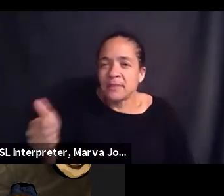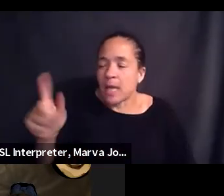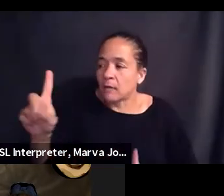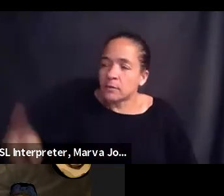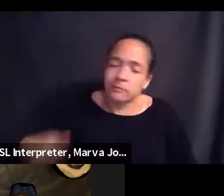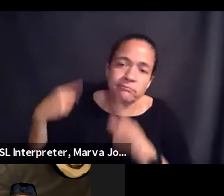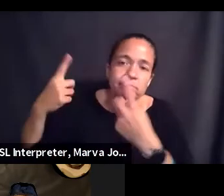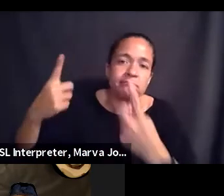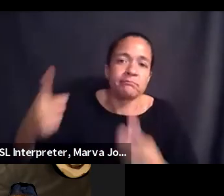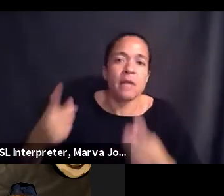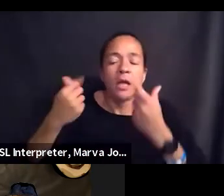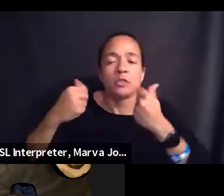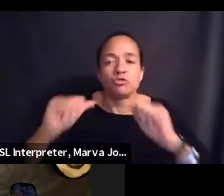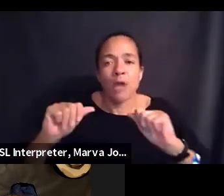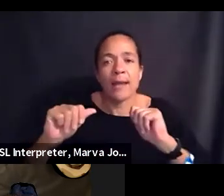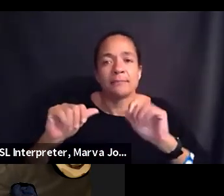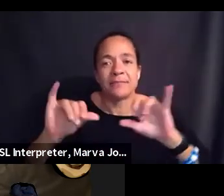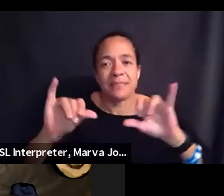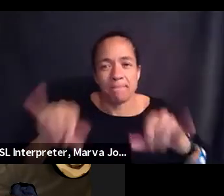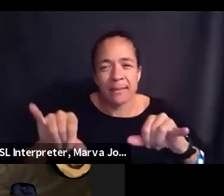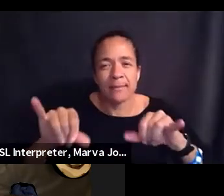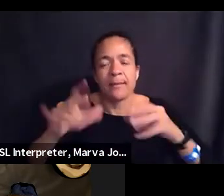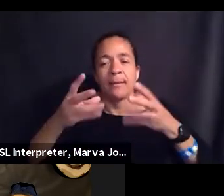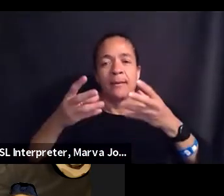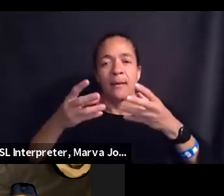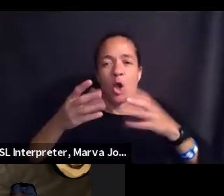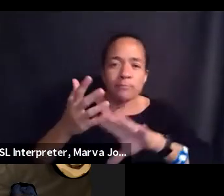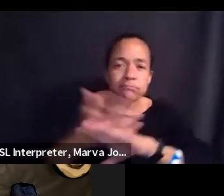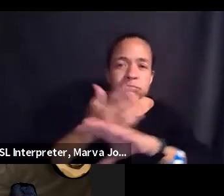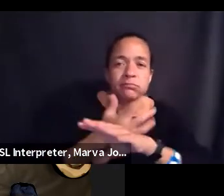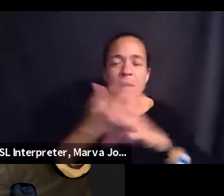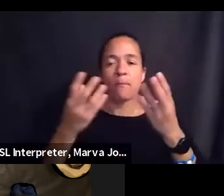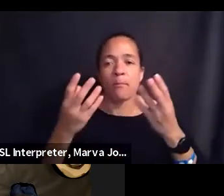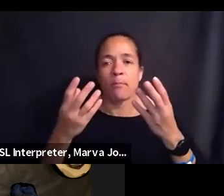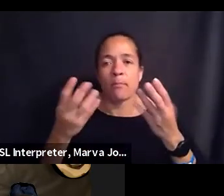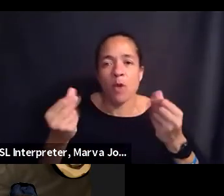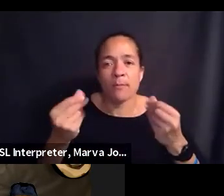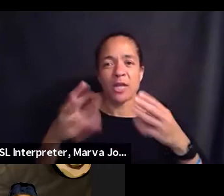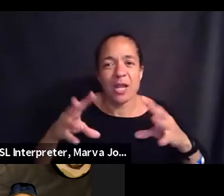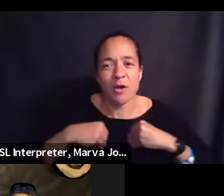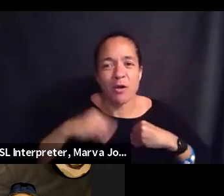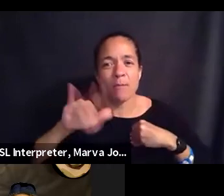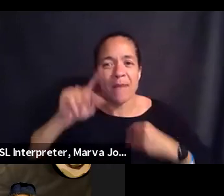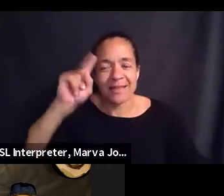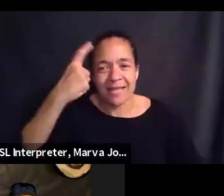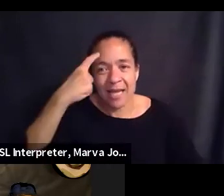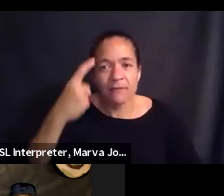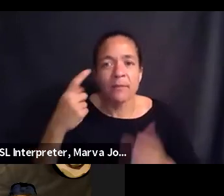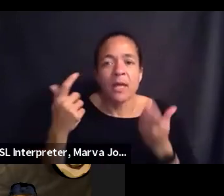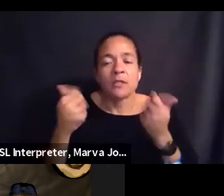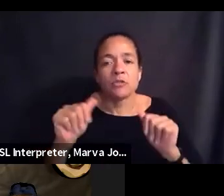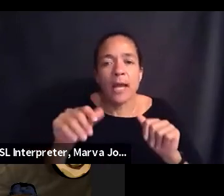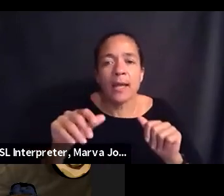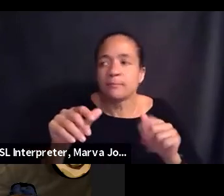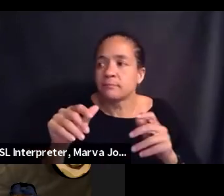to maintain properties that's owned by the government. They're trying to make sure trash is picked up and